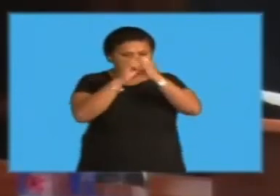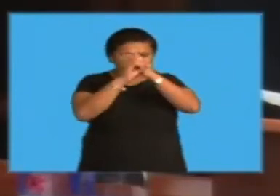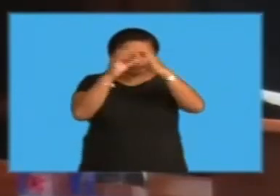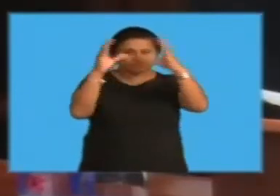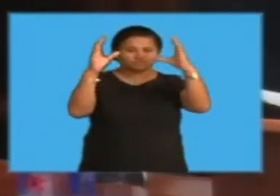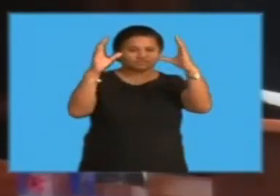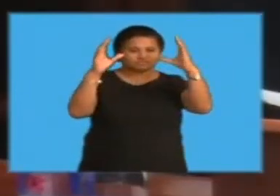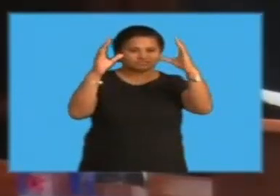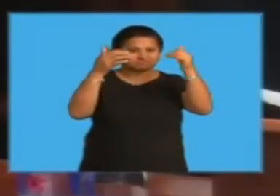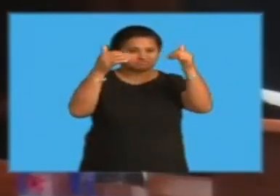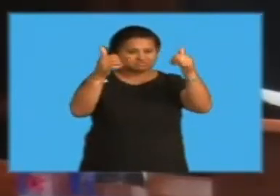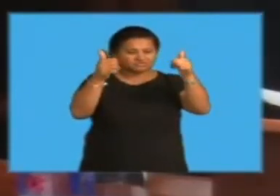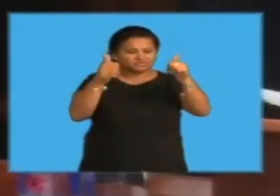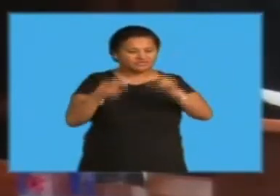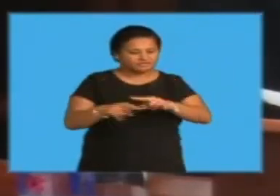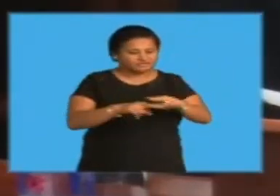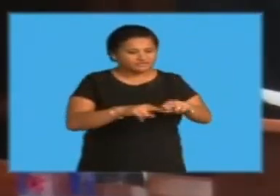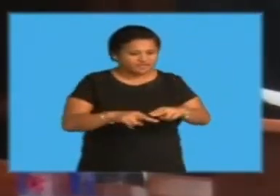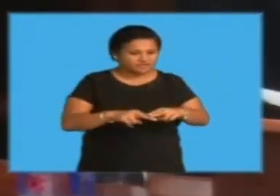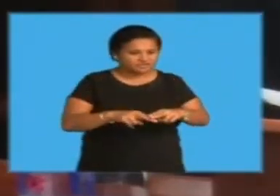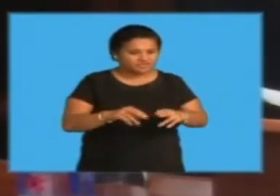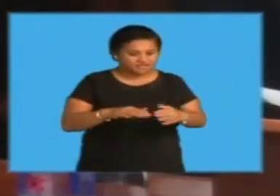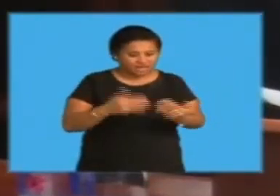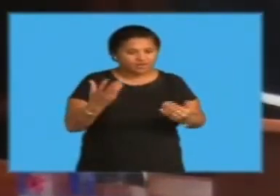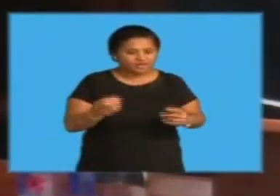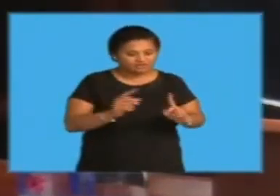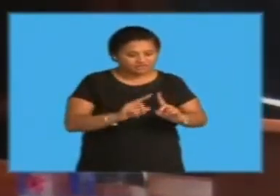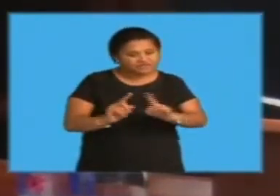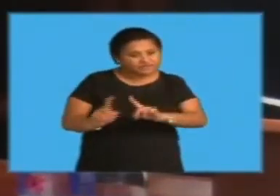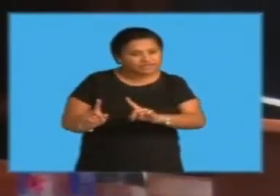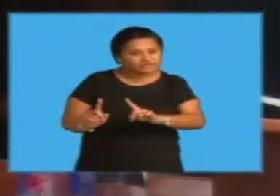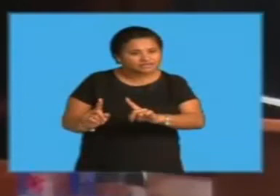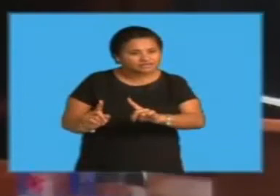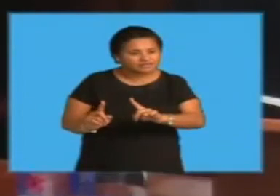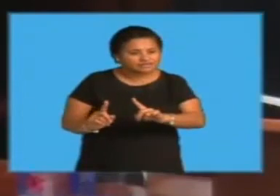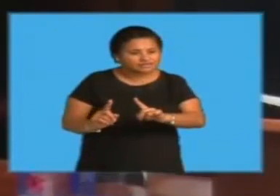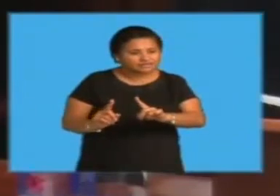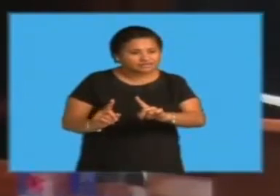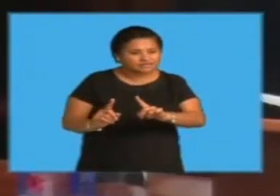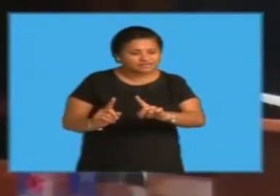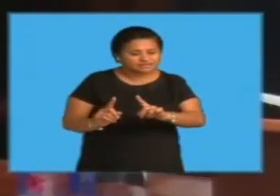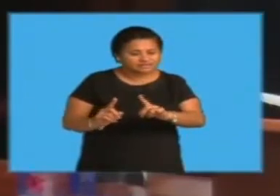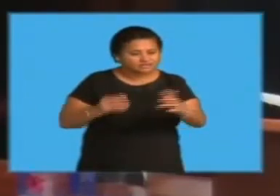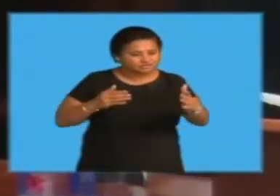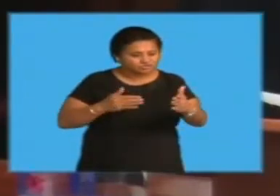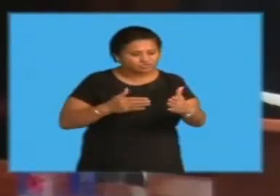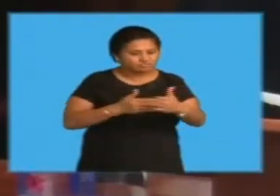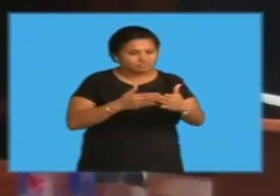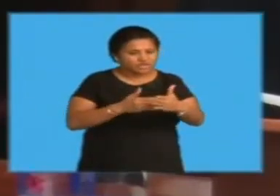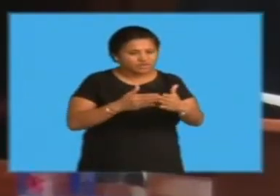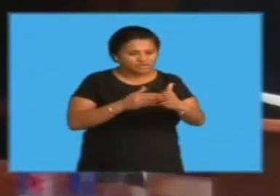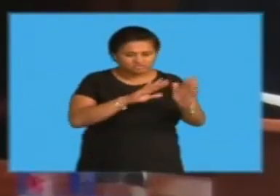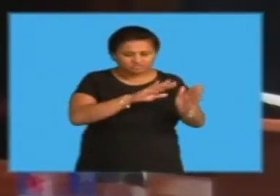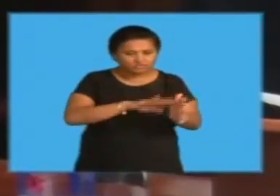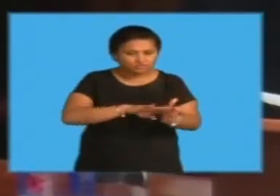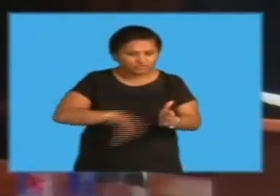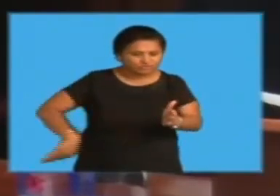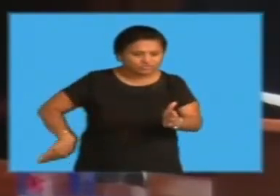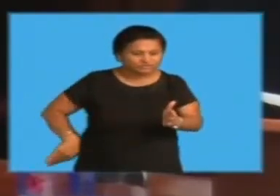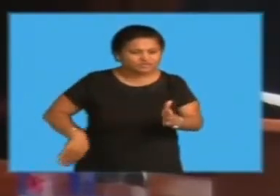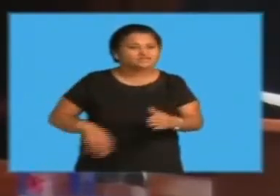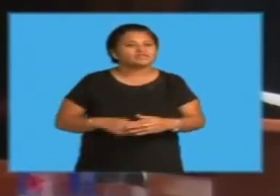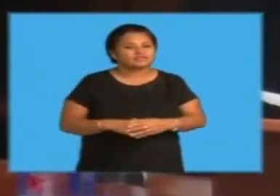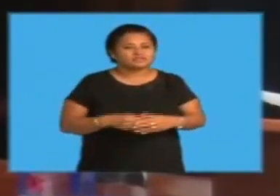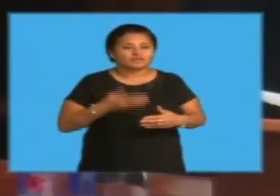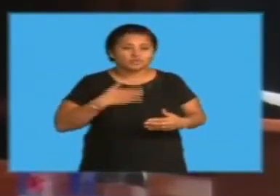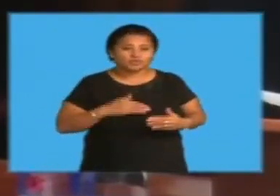but we have all the tools in place to overcome them. So let us commit today to set a high standard for unity